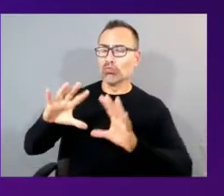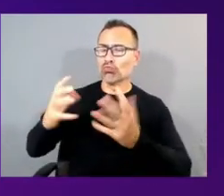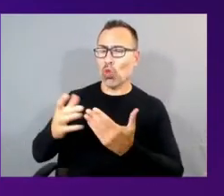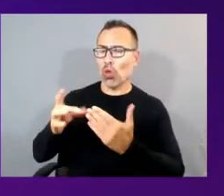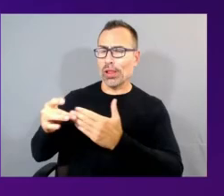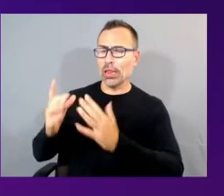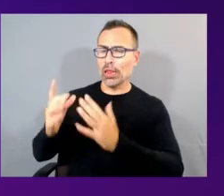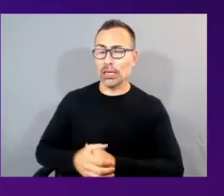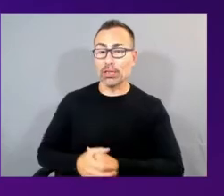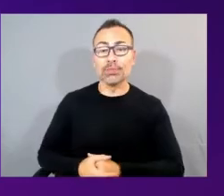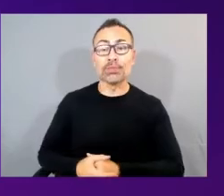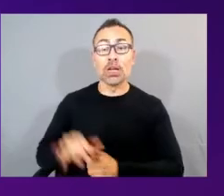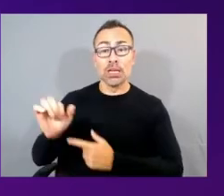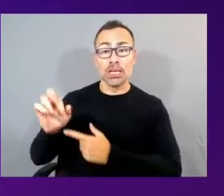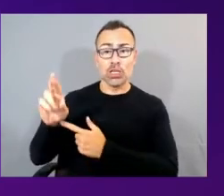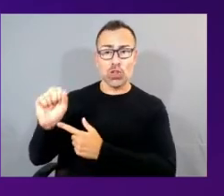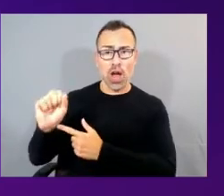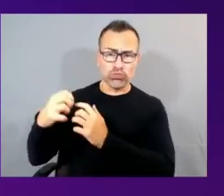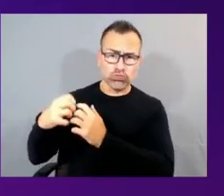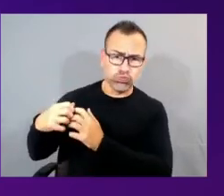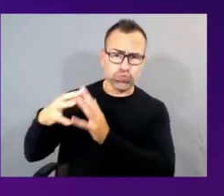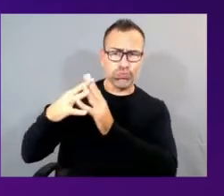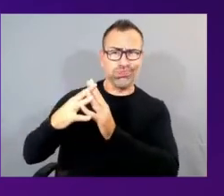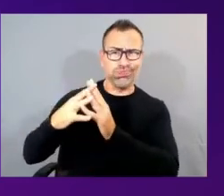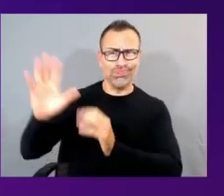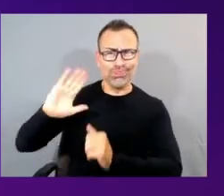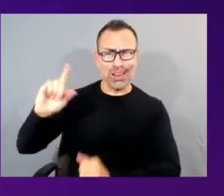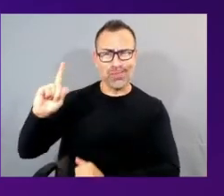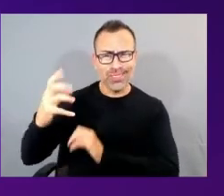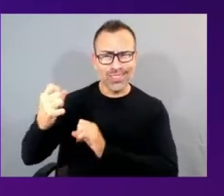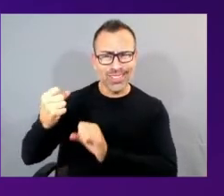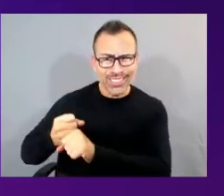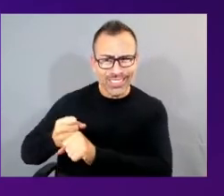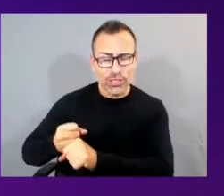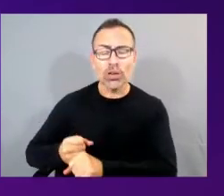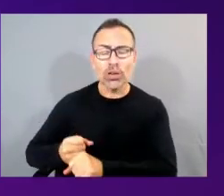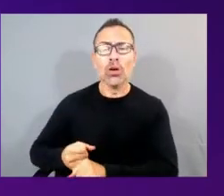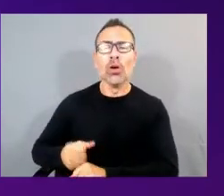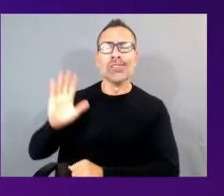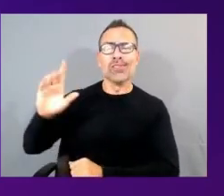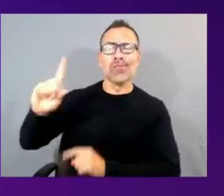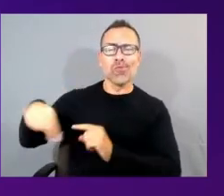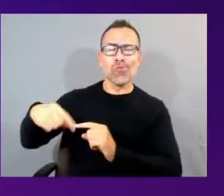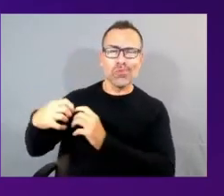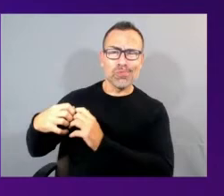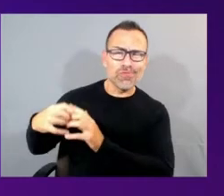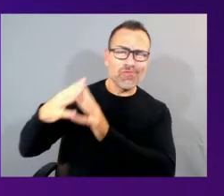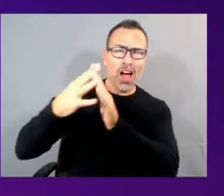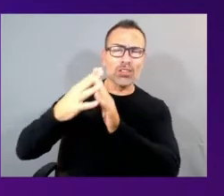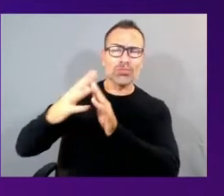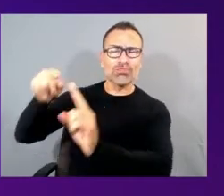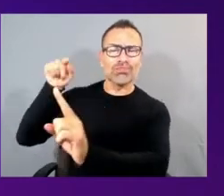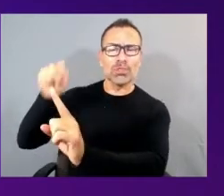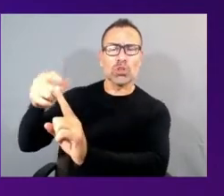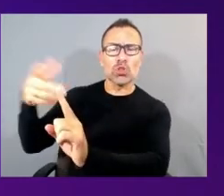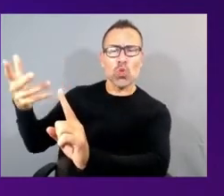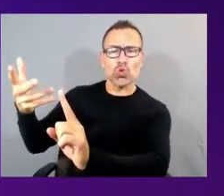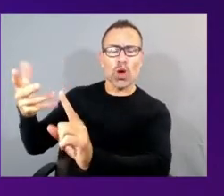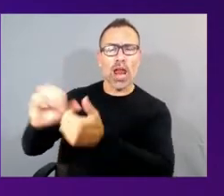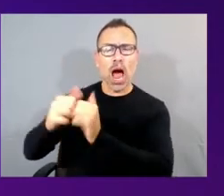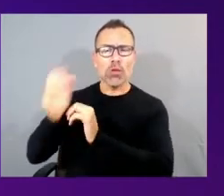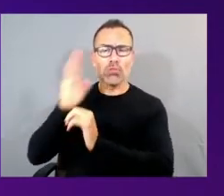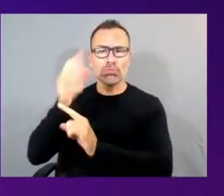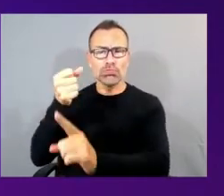100 years ago. Can you tell us about its founding mission and its vision for the future?